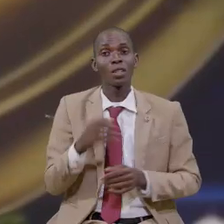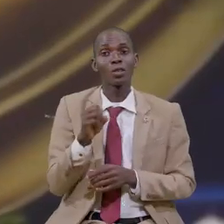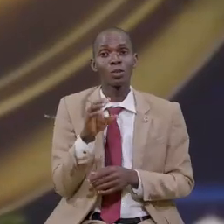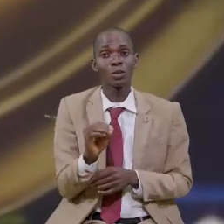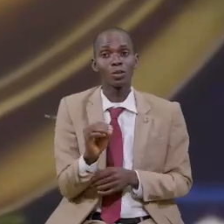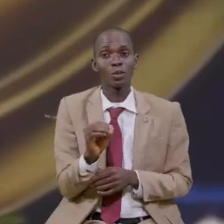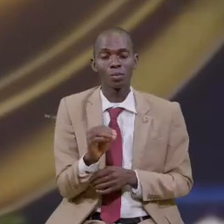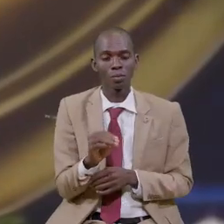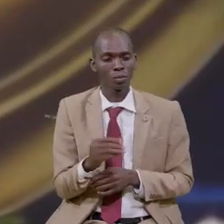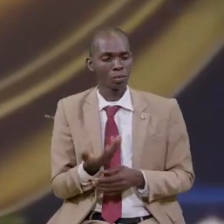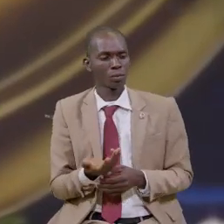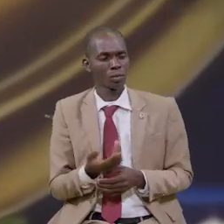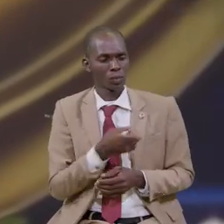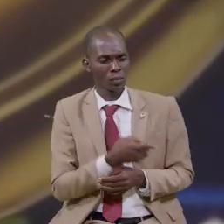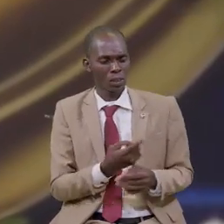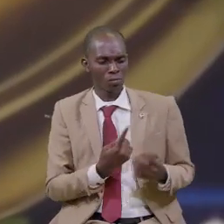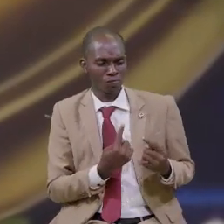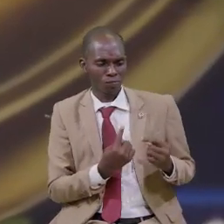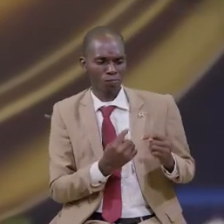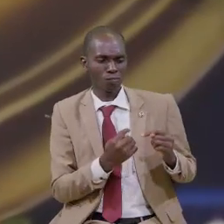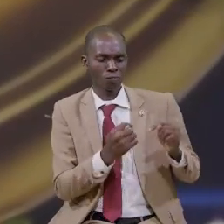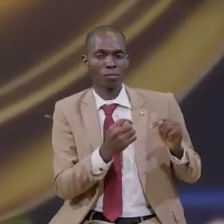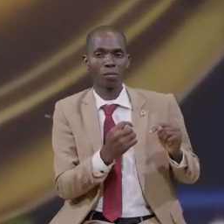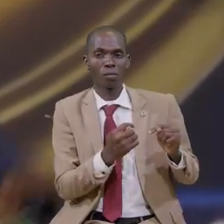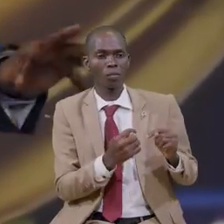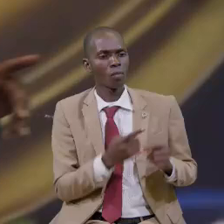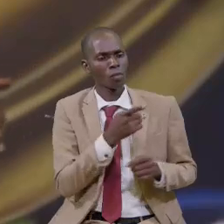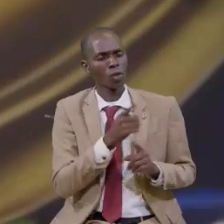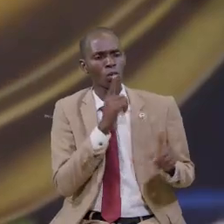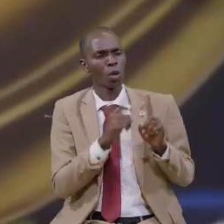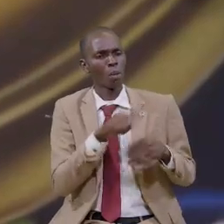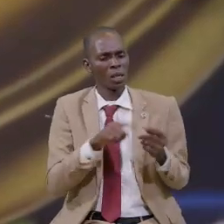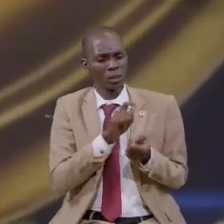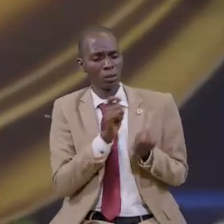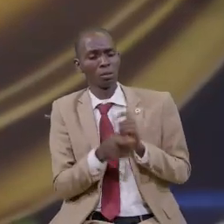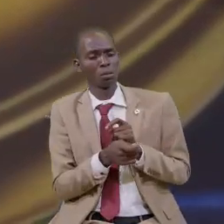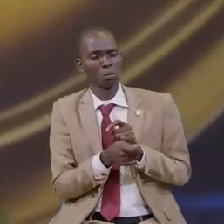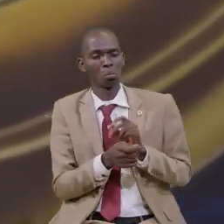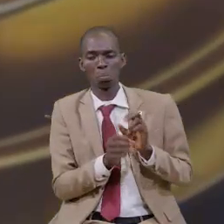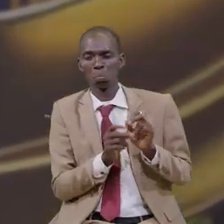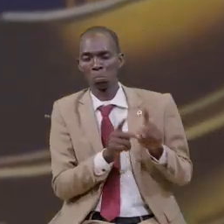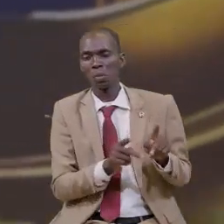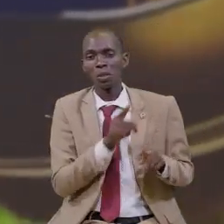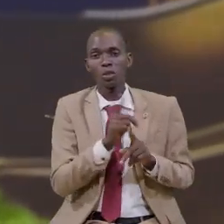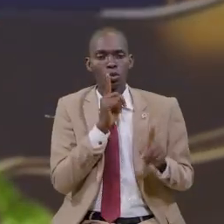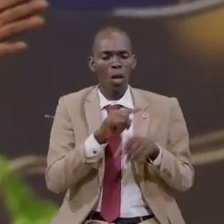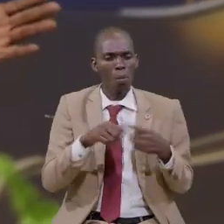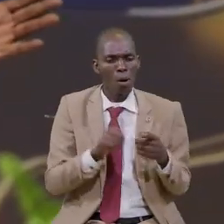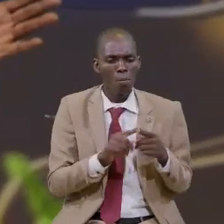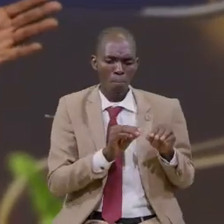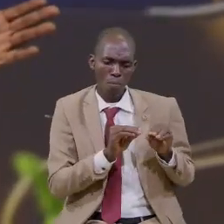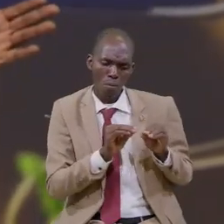up, listening to him. He's talking about change. He's talking about moving us,